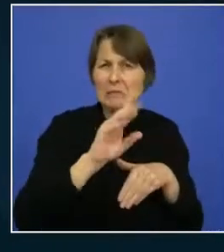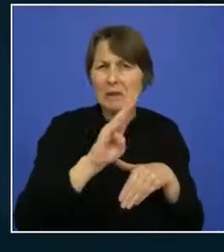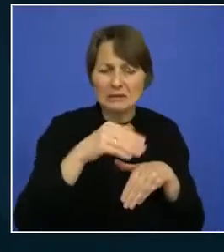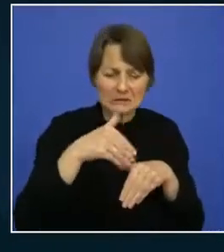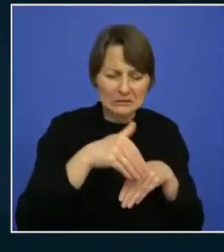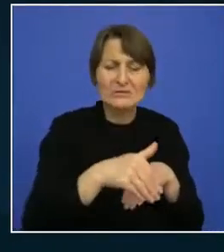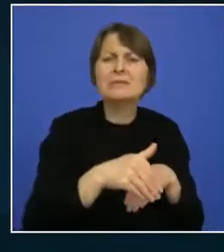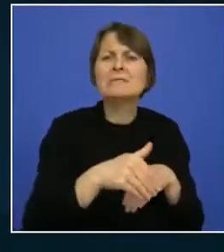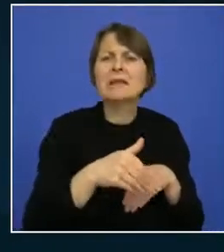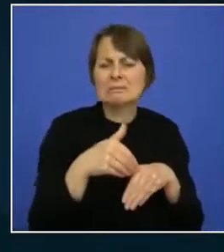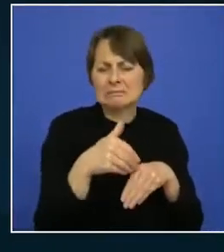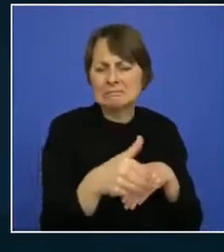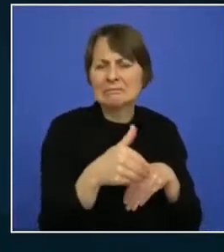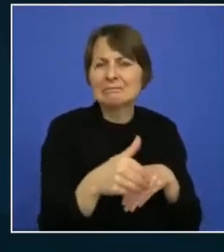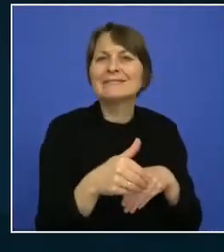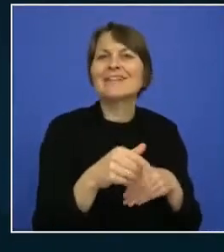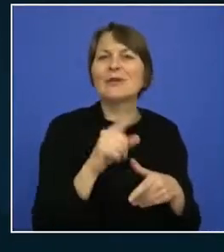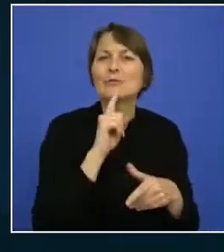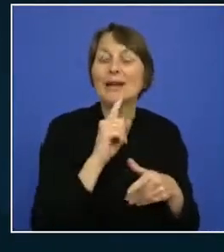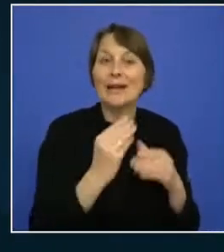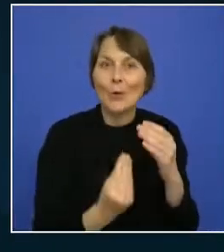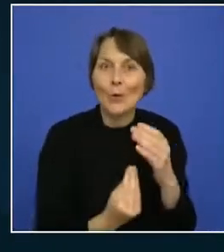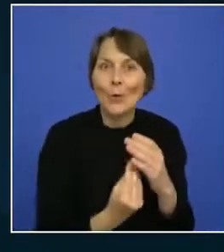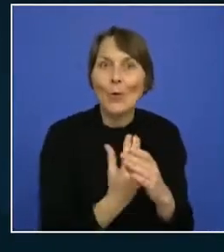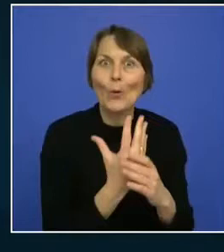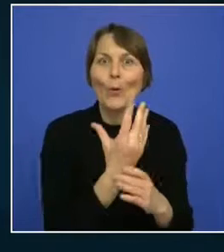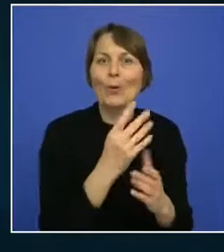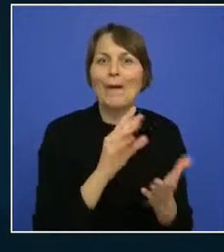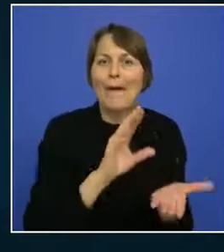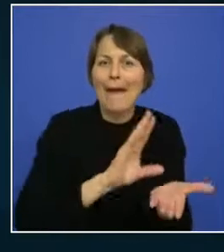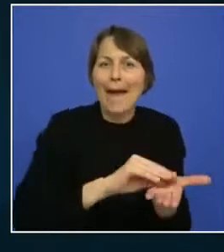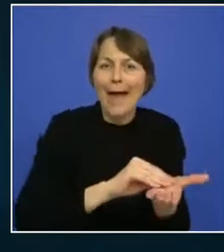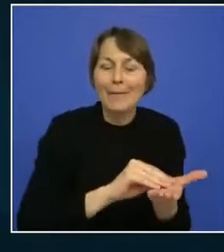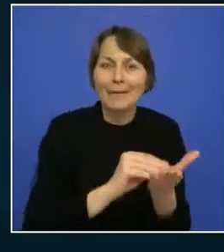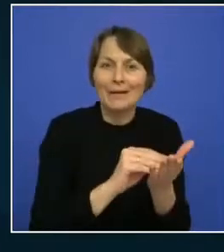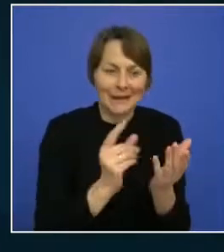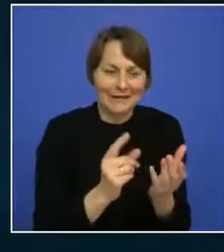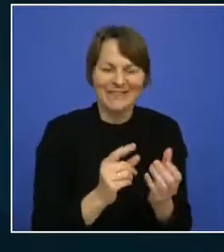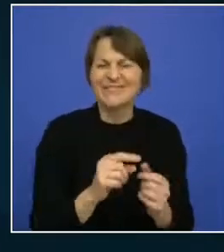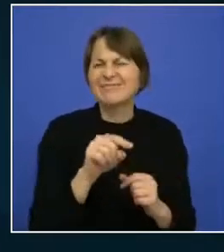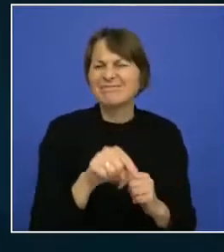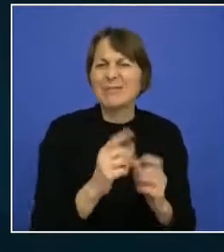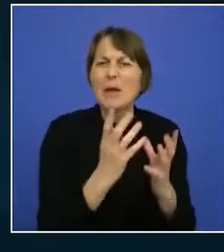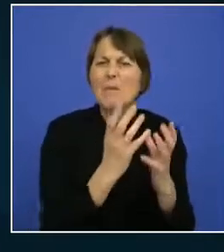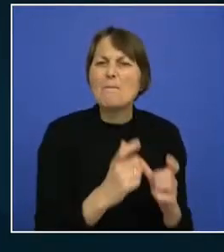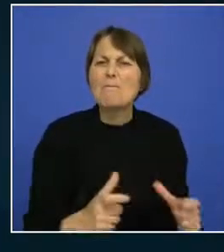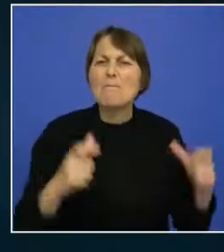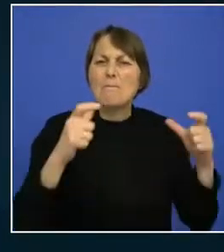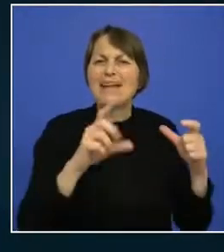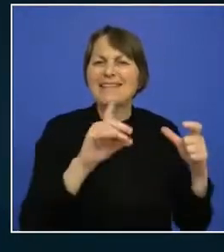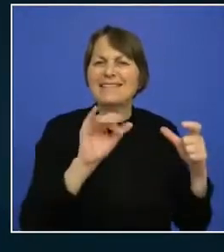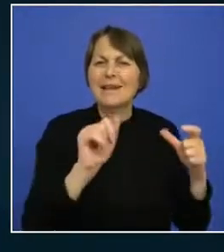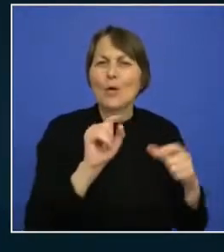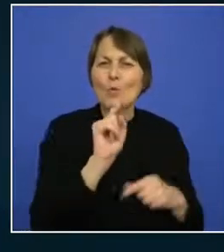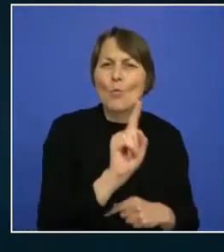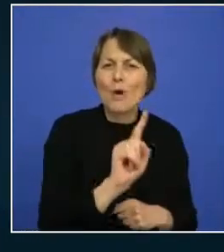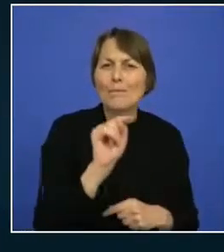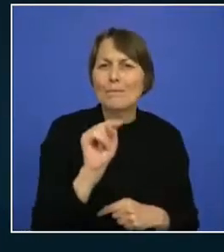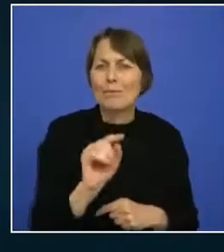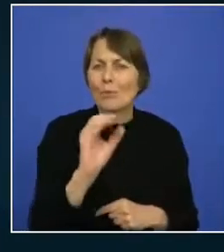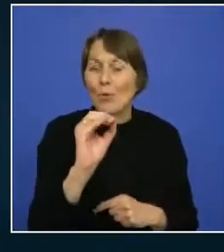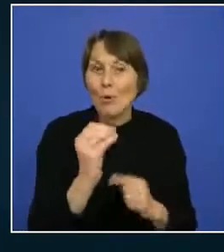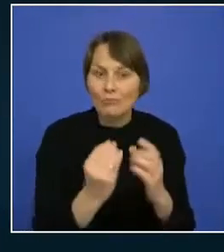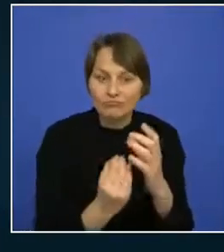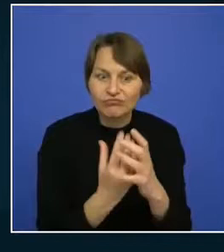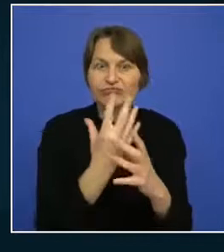the rise of the apps, and big data 1.0 showed up, and suddenly there was like every different